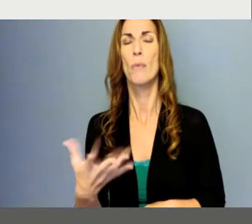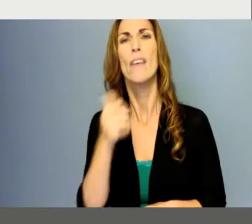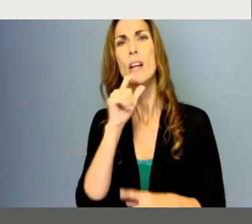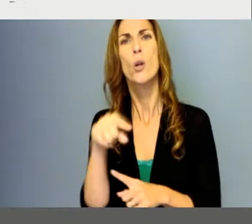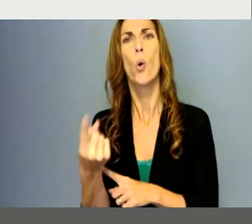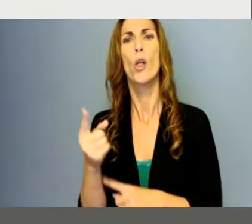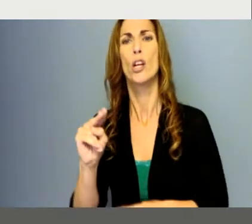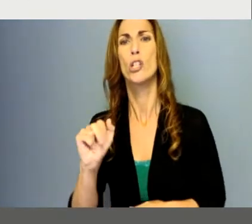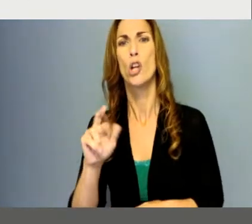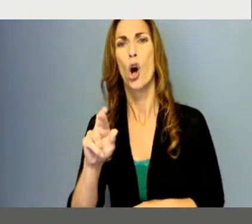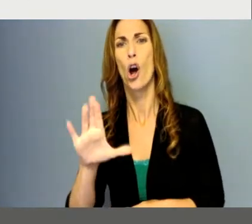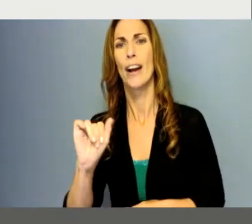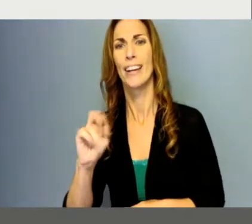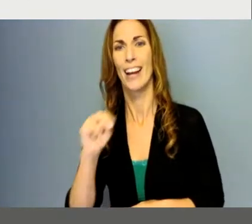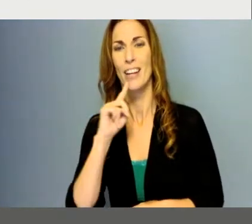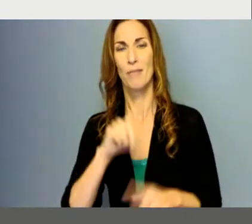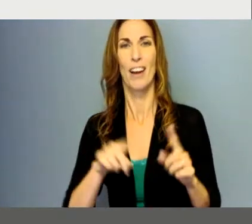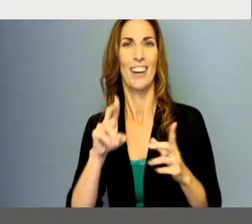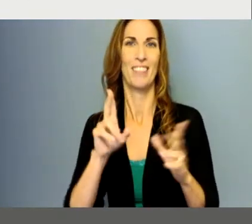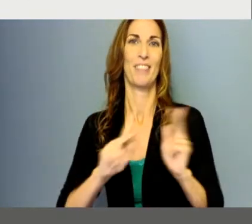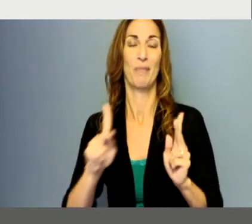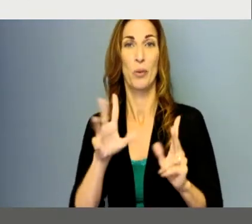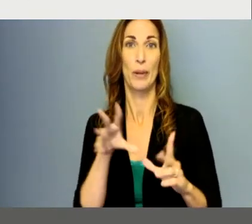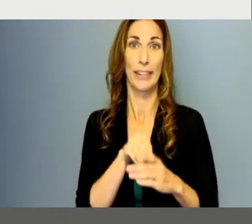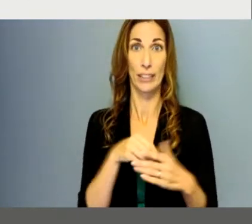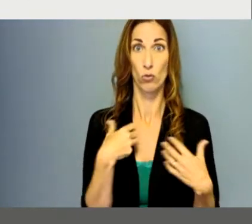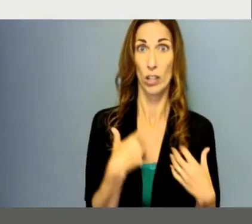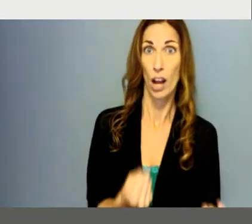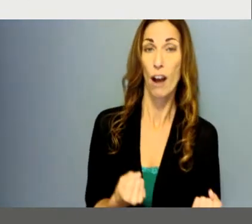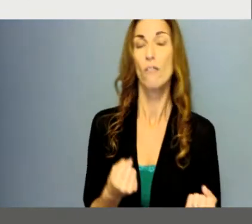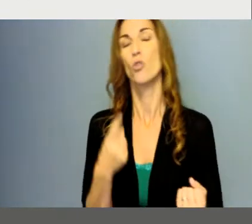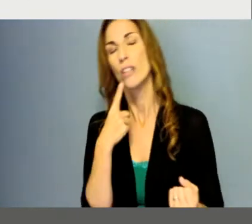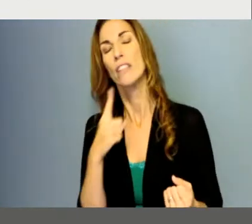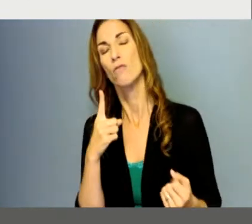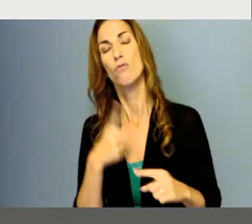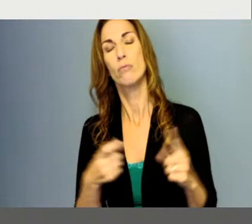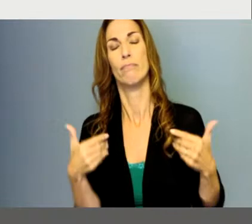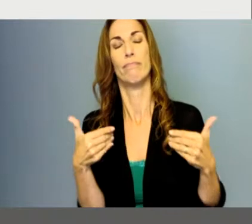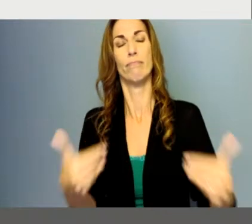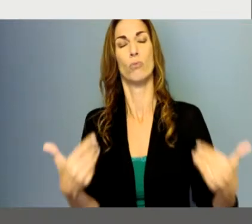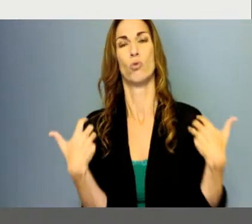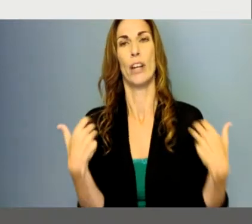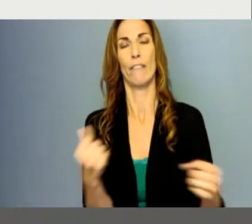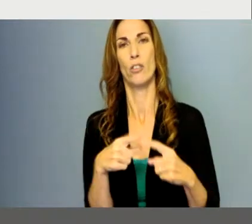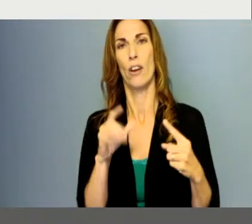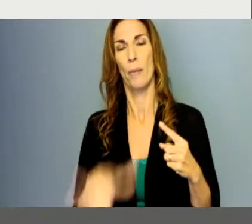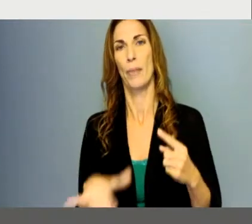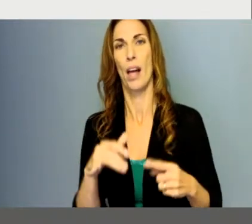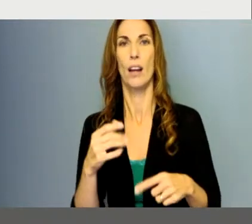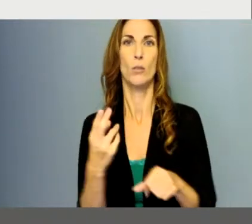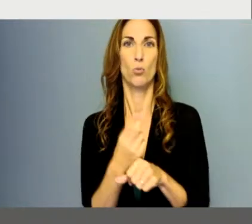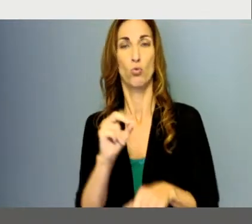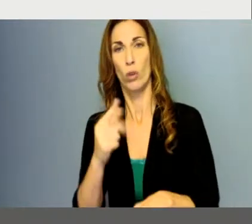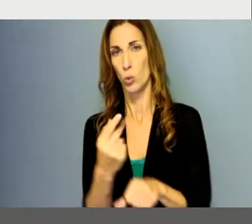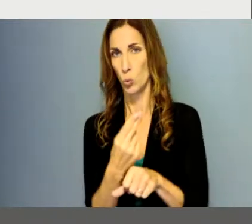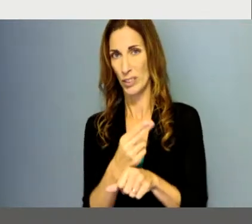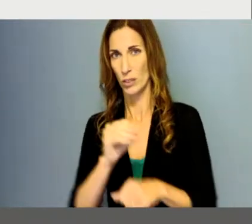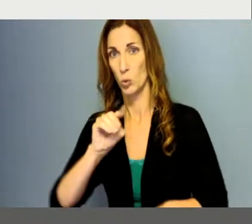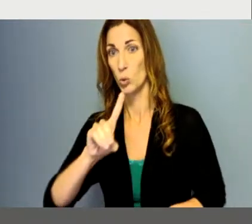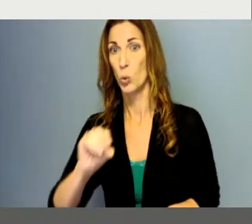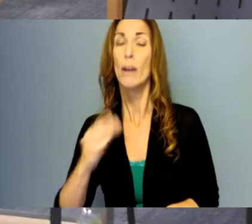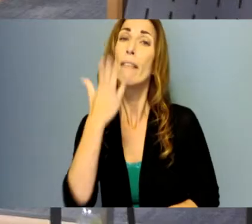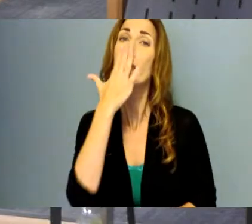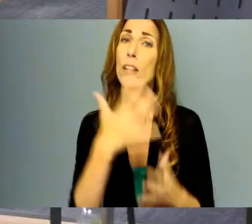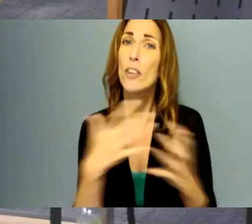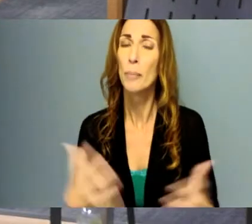nasal spray, but honor folks who are in recovery in Bucks County from opioid use disorder. Thank you very much. Thank you. Thank